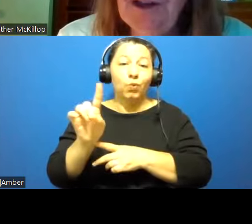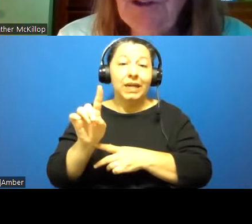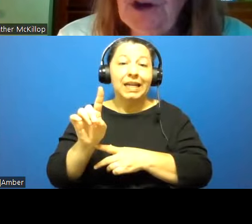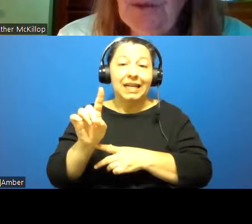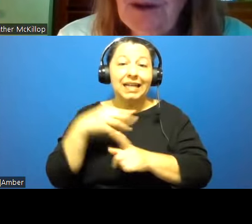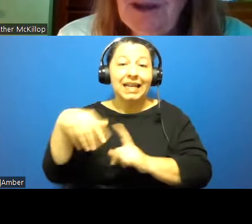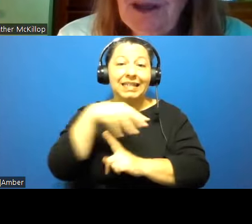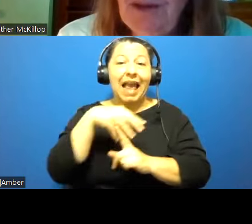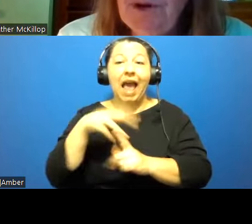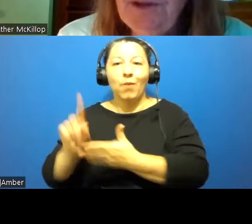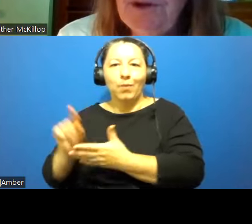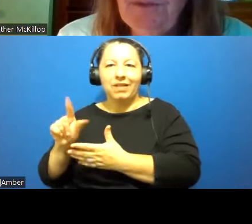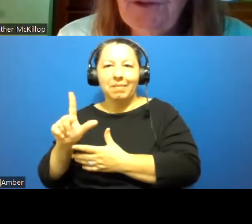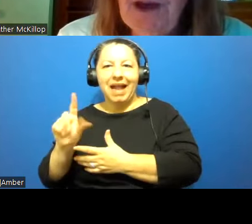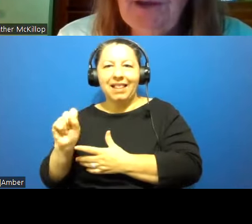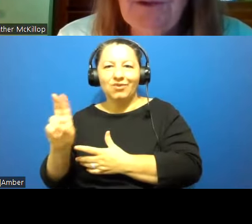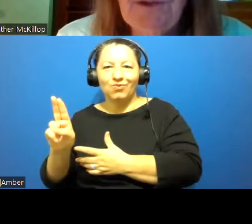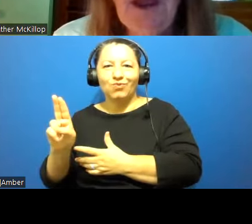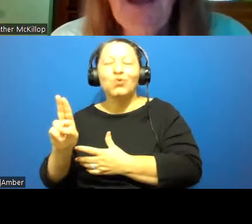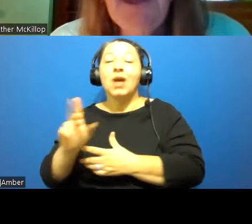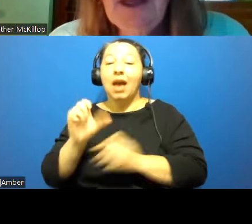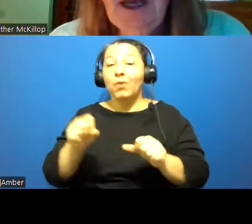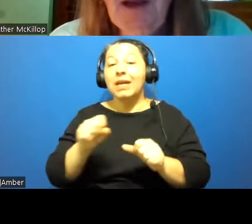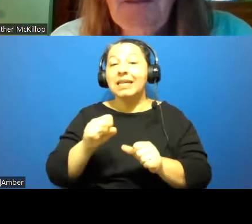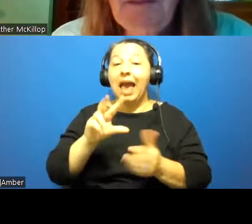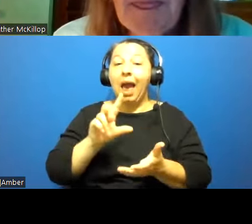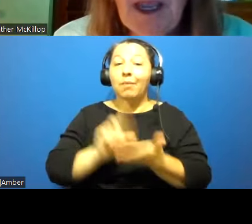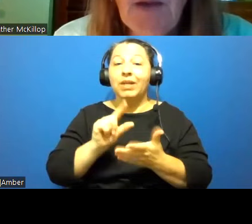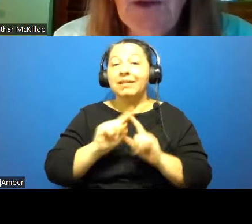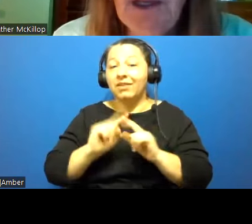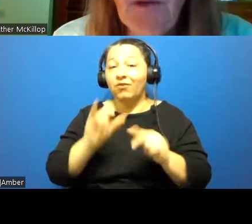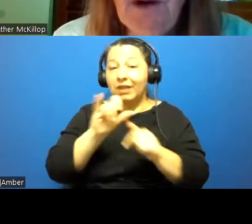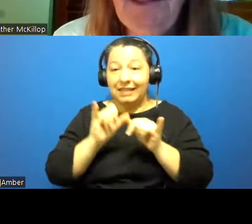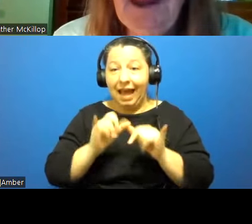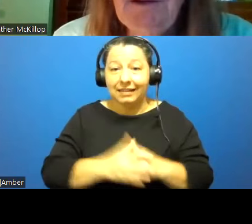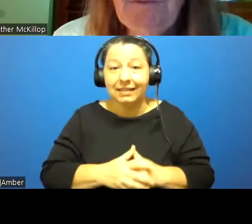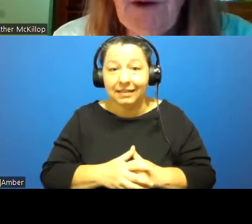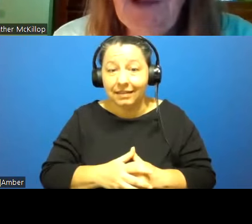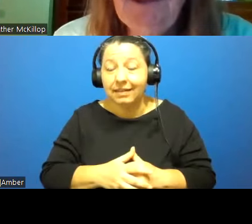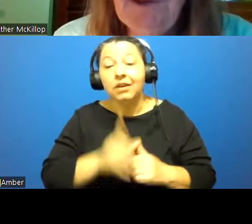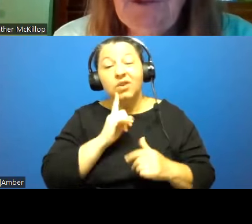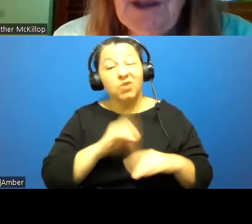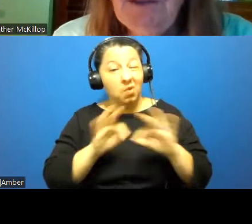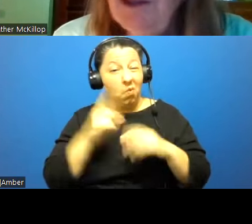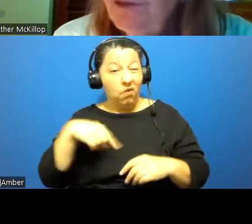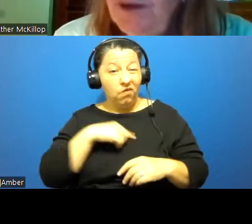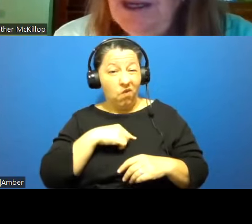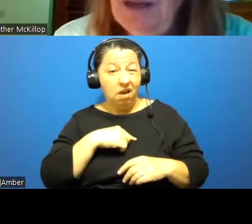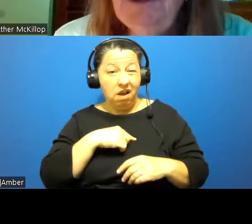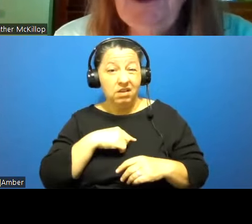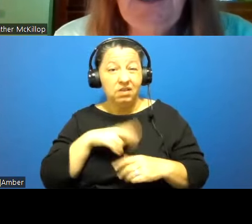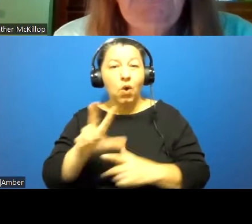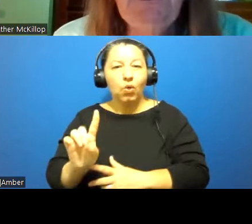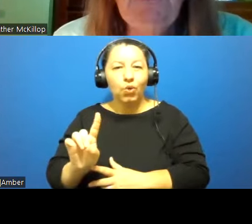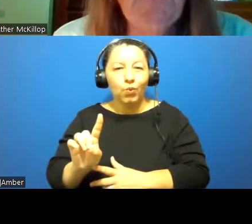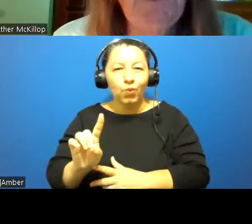at LSU and print them different sizes. I think a really important thing for us is that 3D